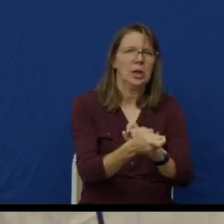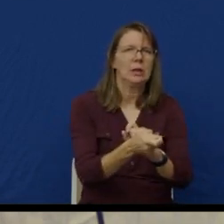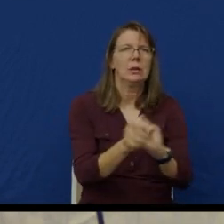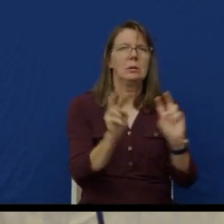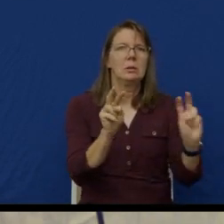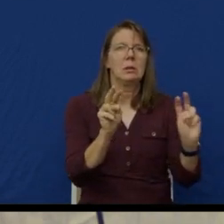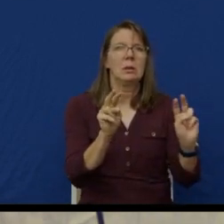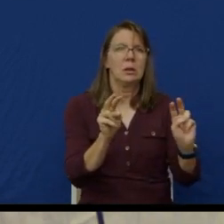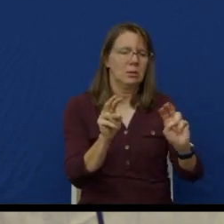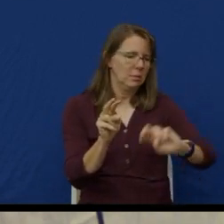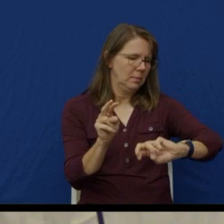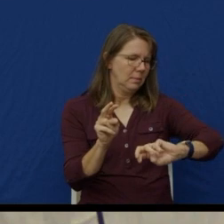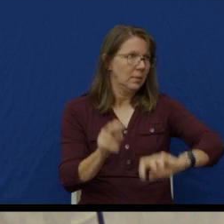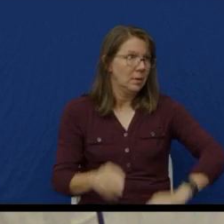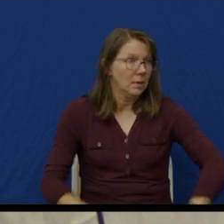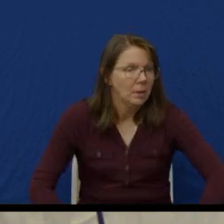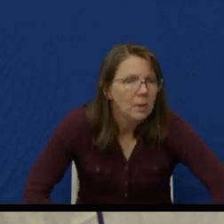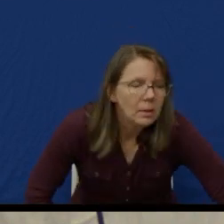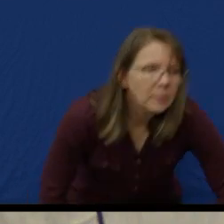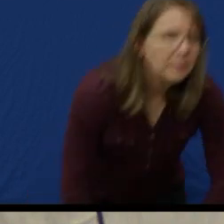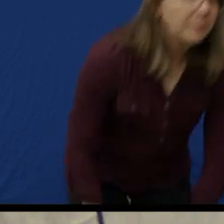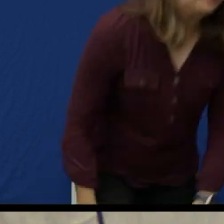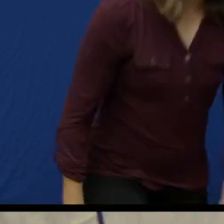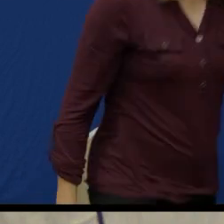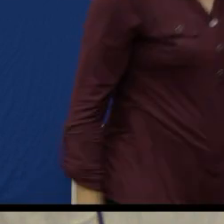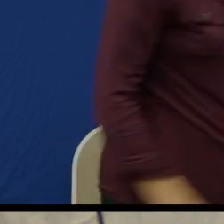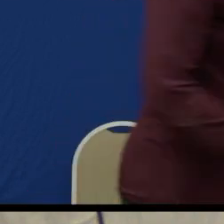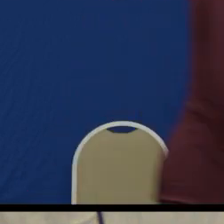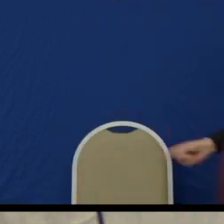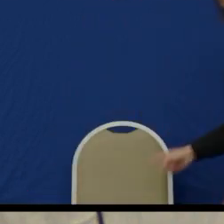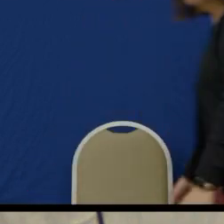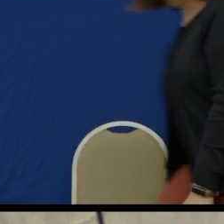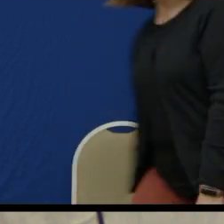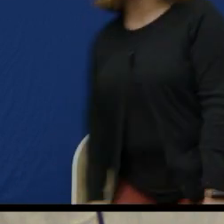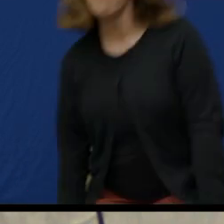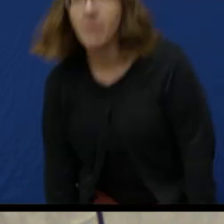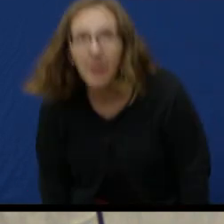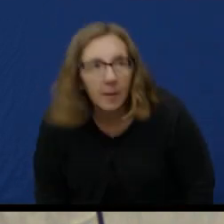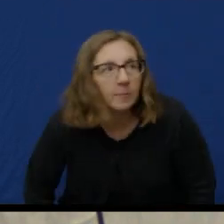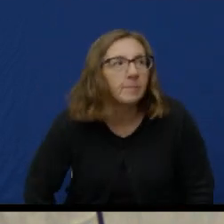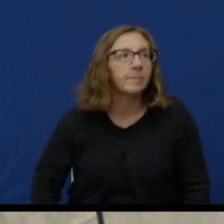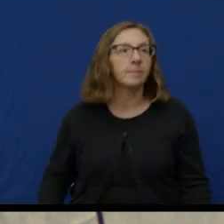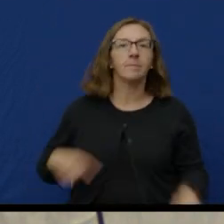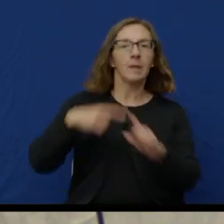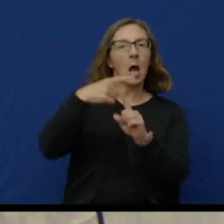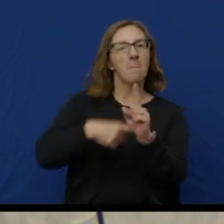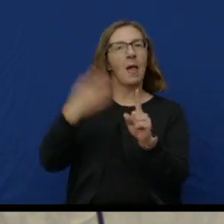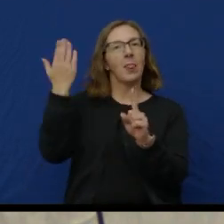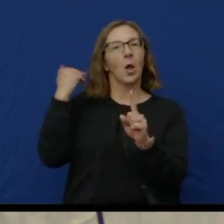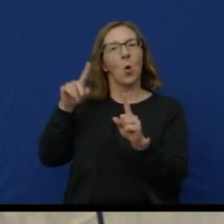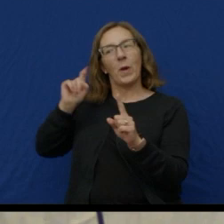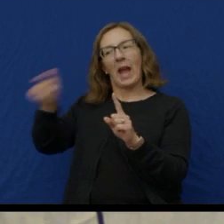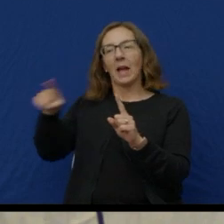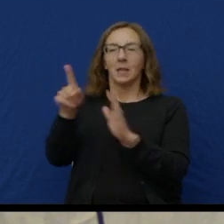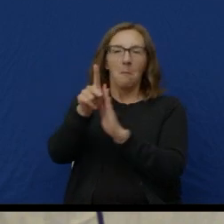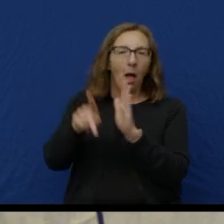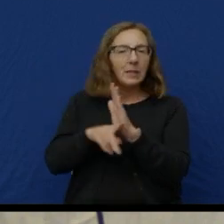Statutory cleanup's a real broad one, but about a month ago, we asked the policy advisors in each department to start thinking